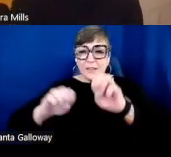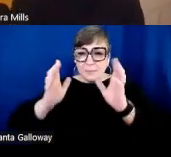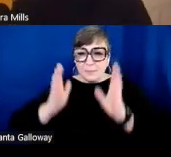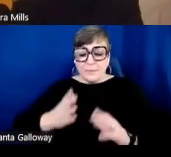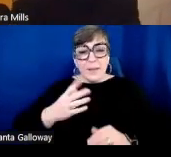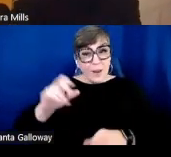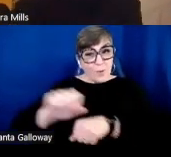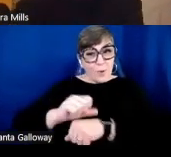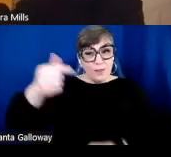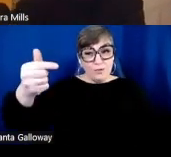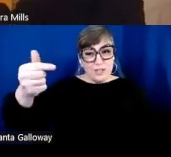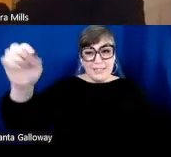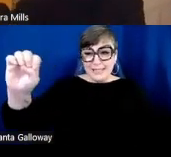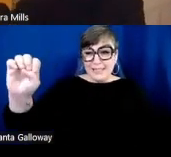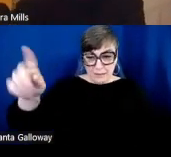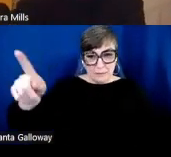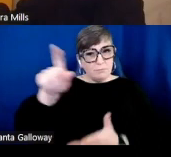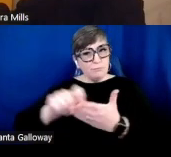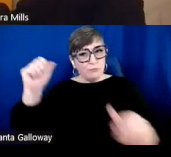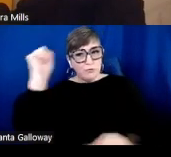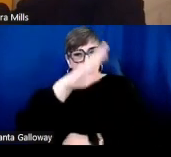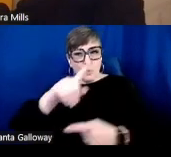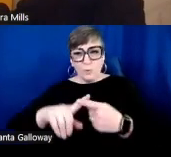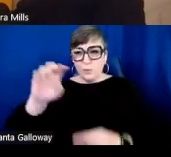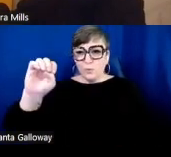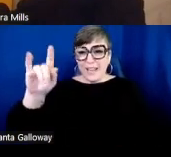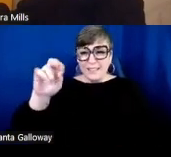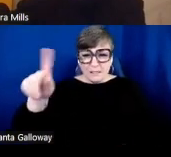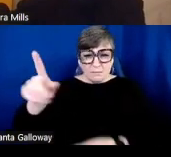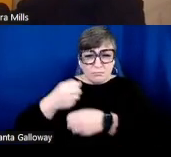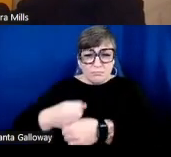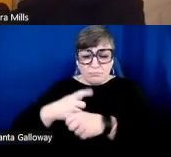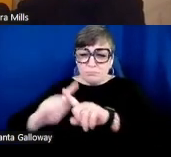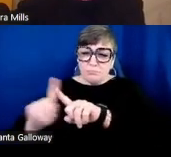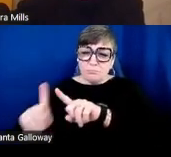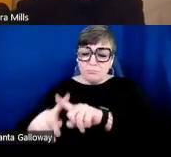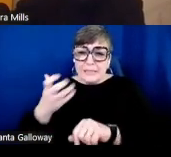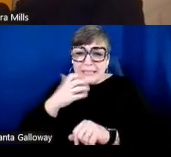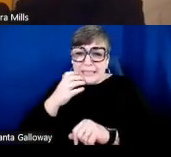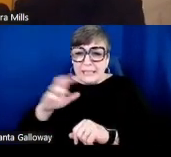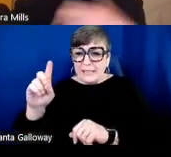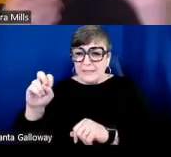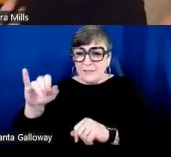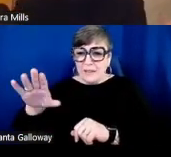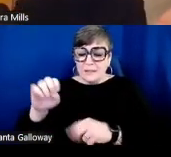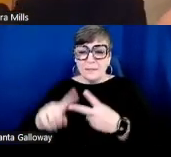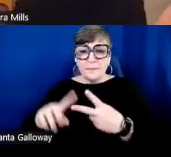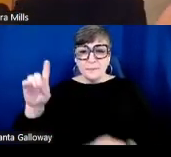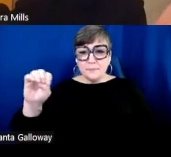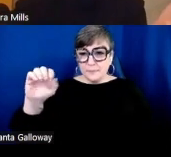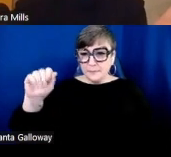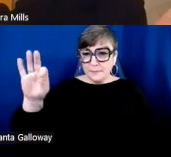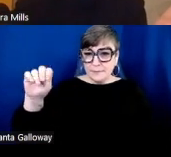who also wrote to edison he made everything from heating devices to a deaf mute's telephone which was something like